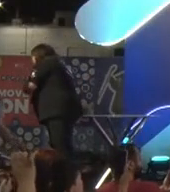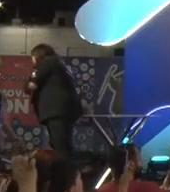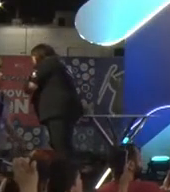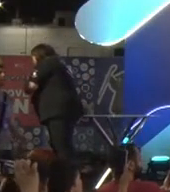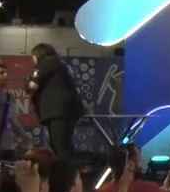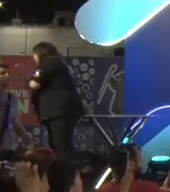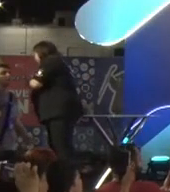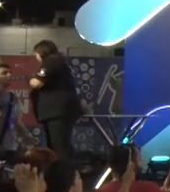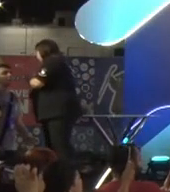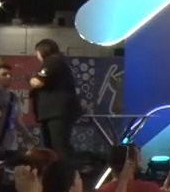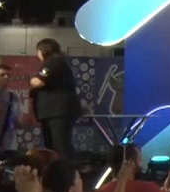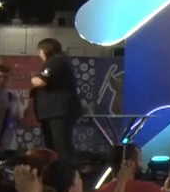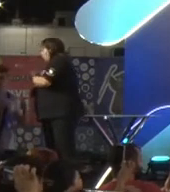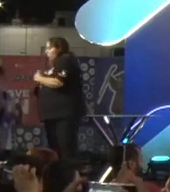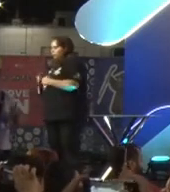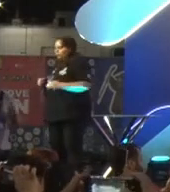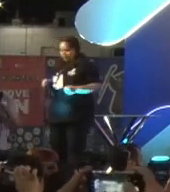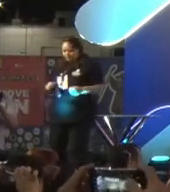Right.